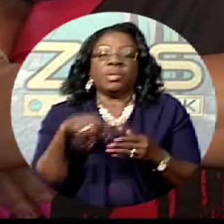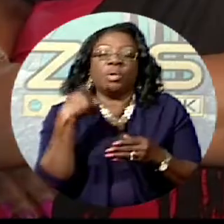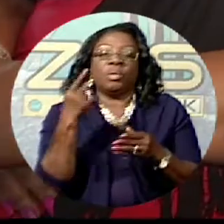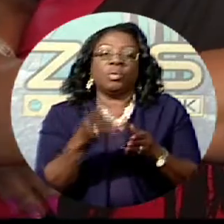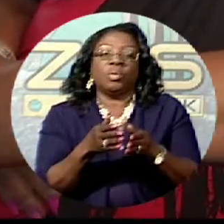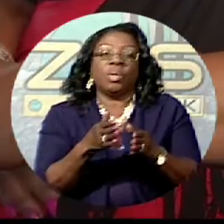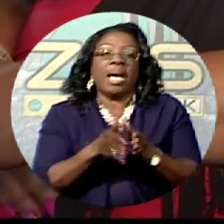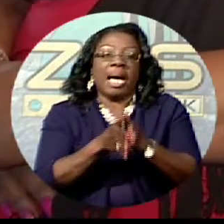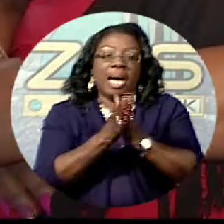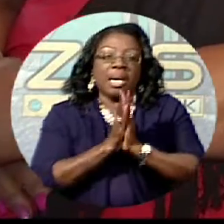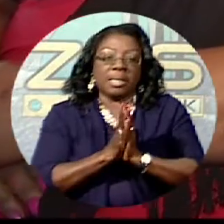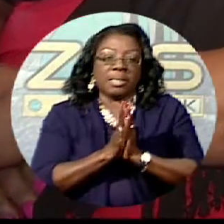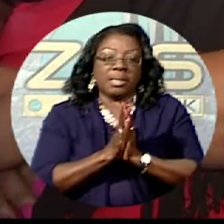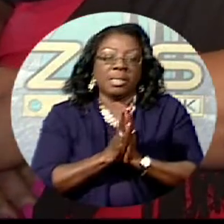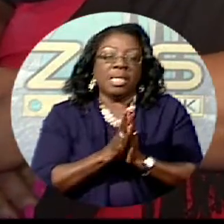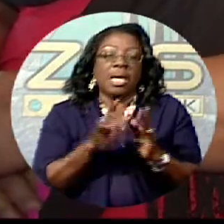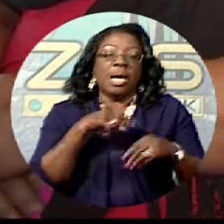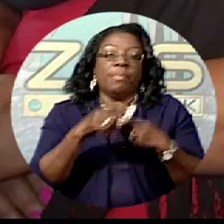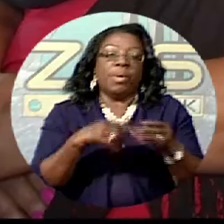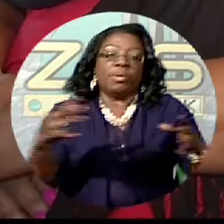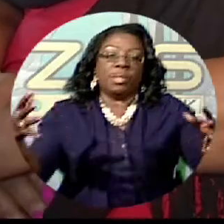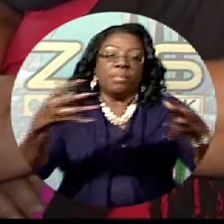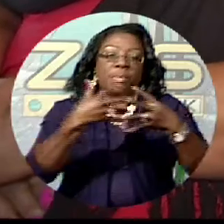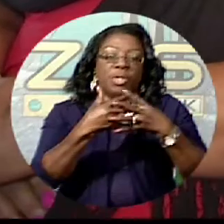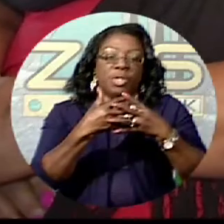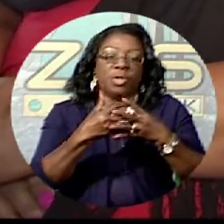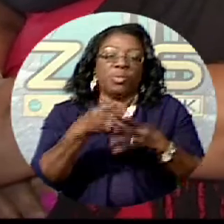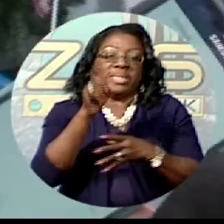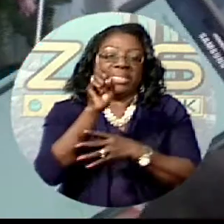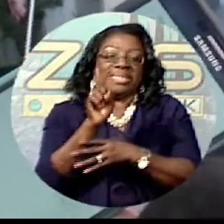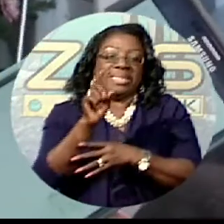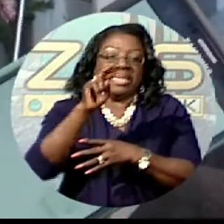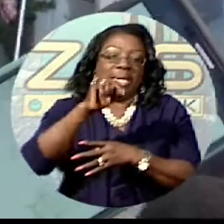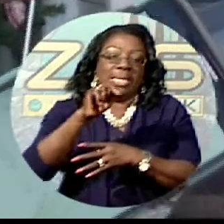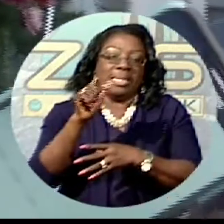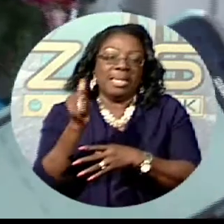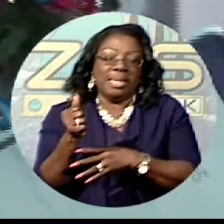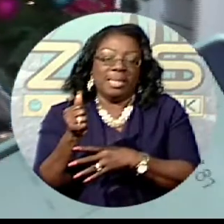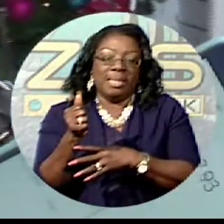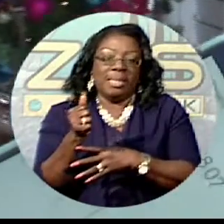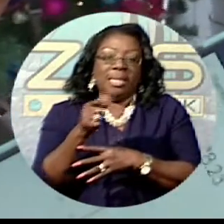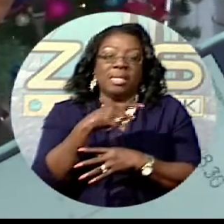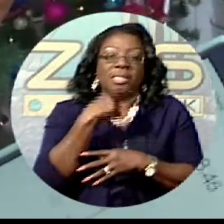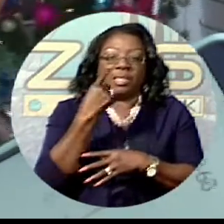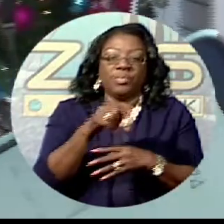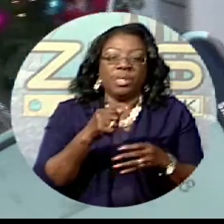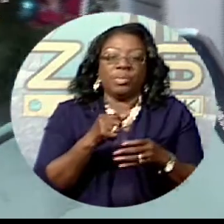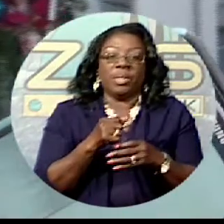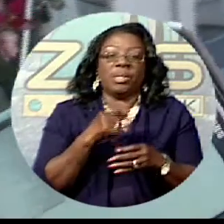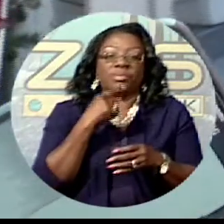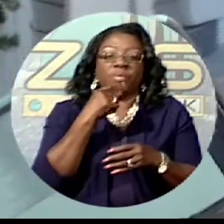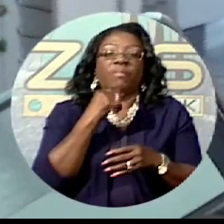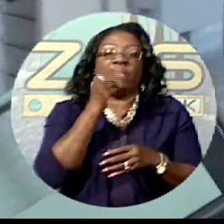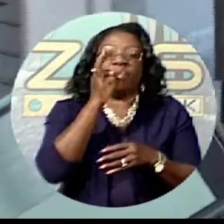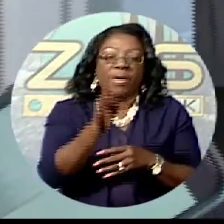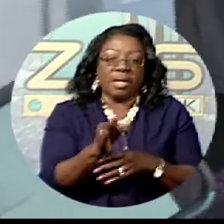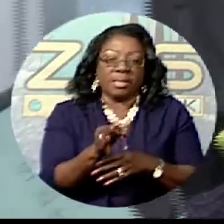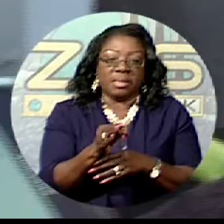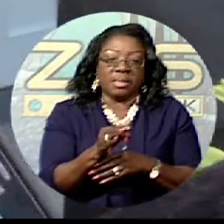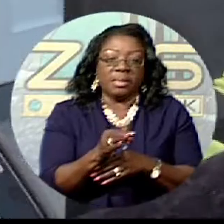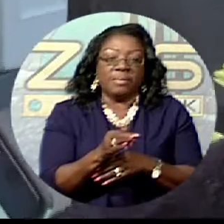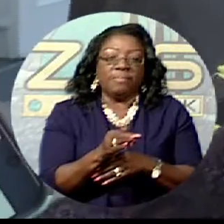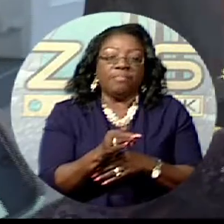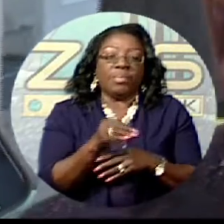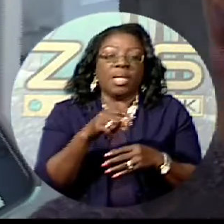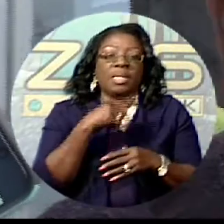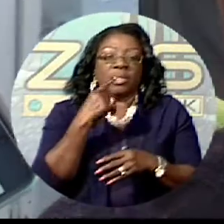to talks of a possible merger with the Democratic National Alliance. You know, I usually speak from a position of fact. I don't deal in